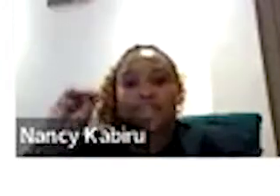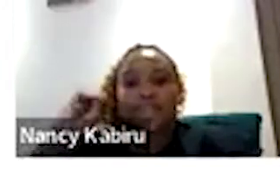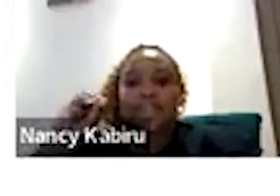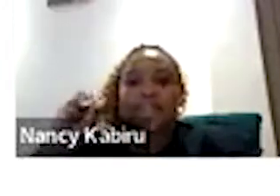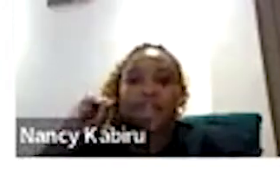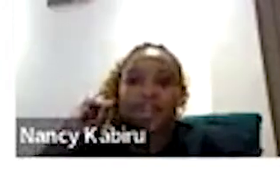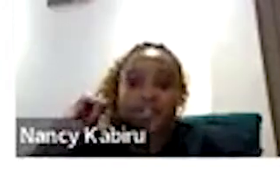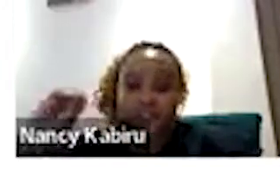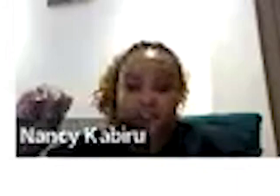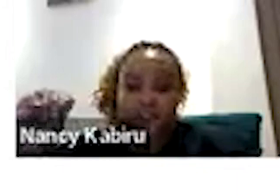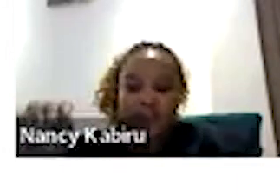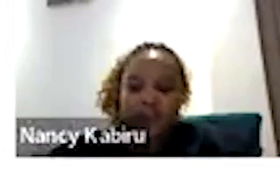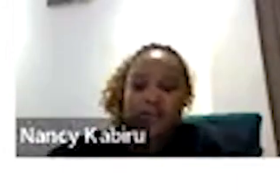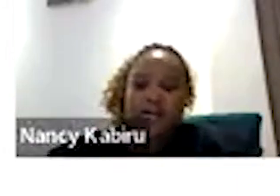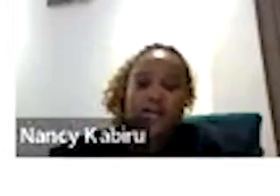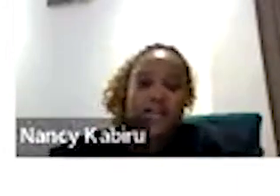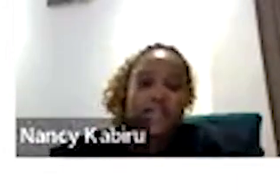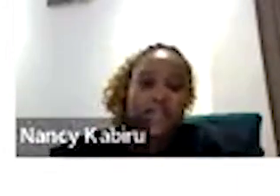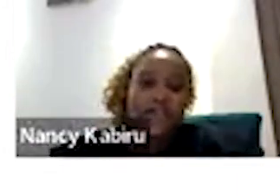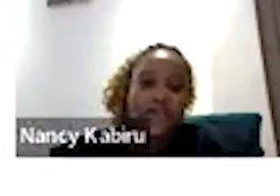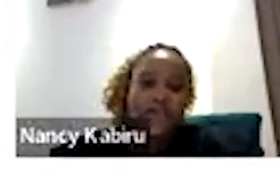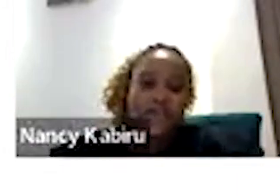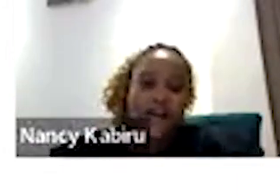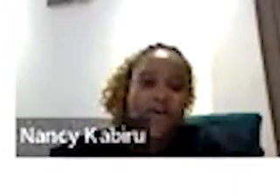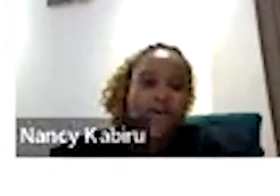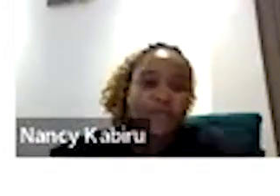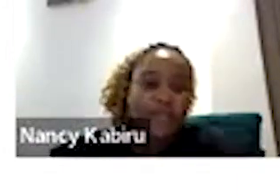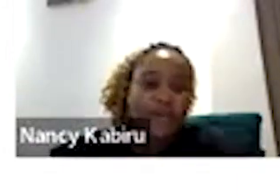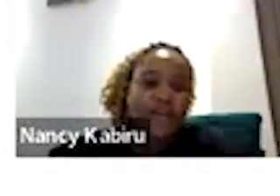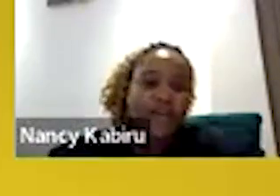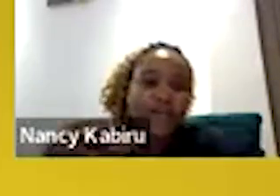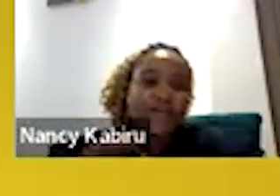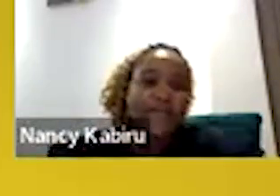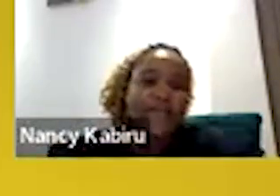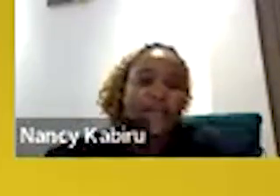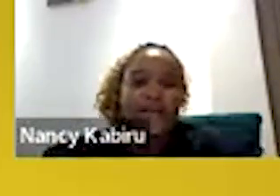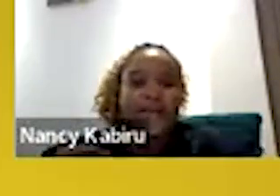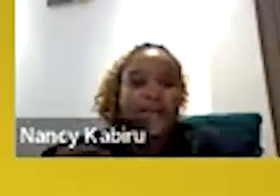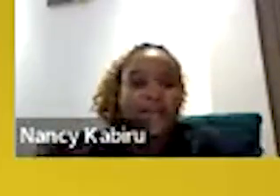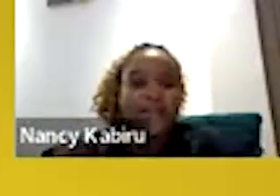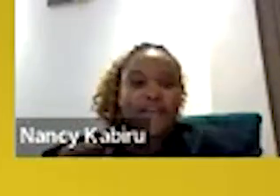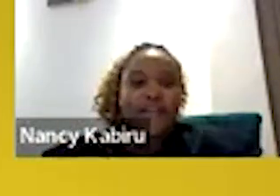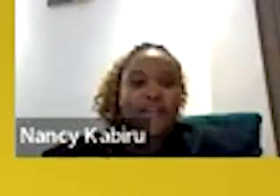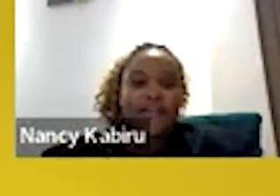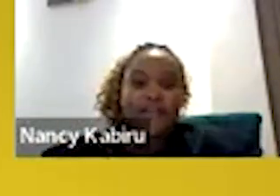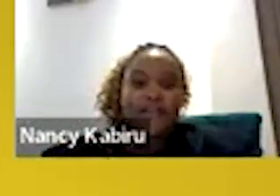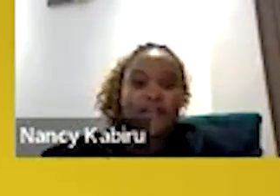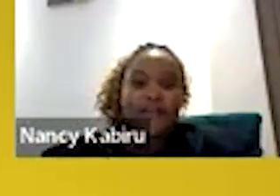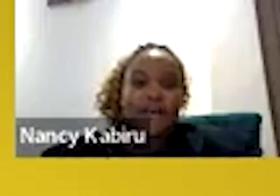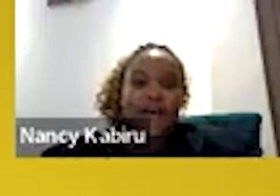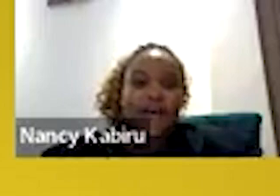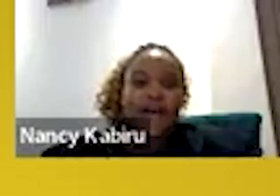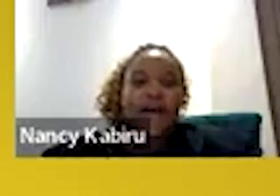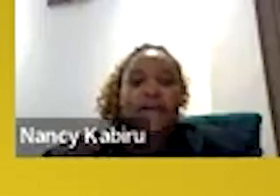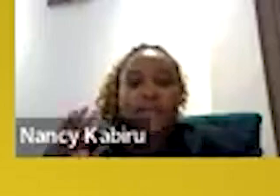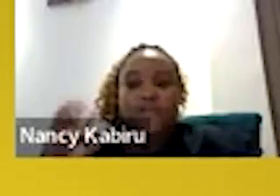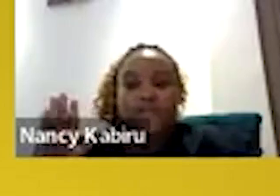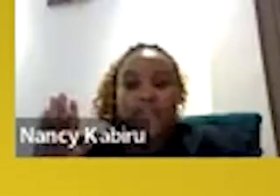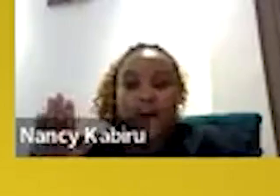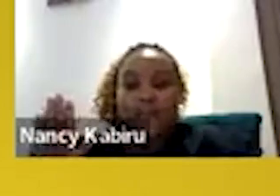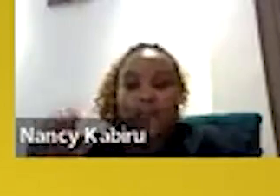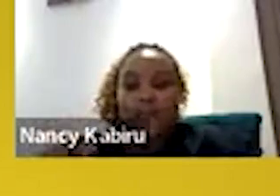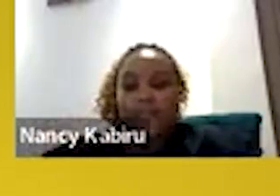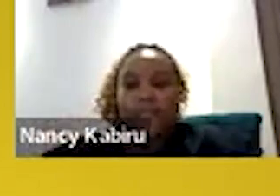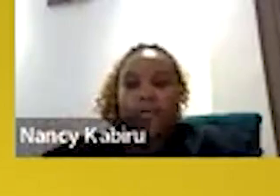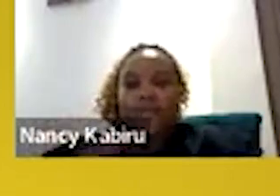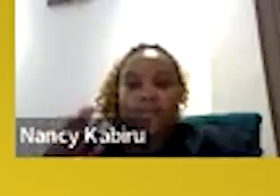to meet a certain criteria. All right. I talked of how good mental health looks like. Self-care tips. You need